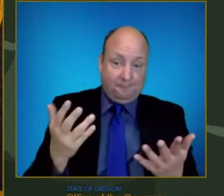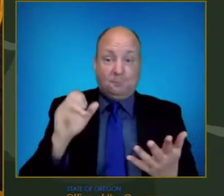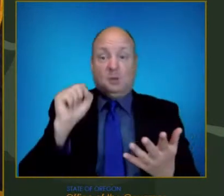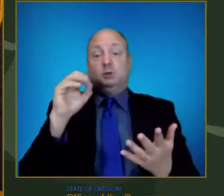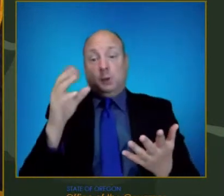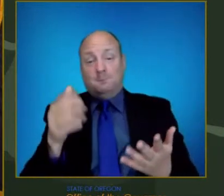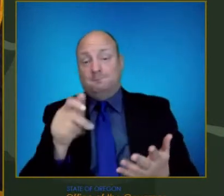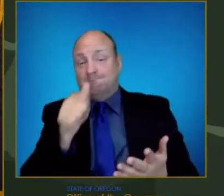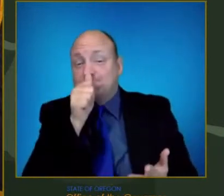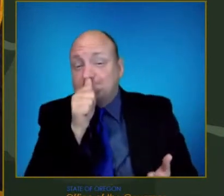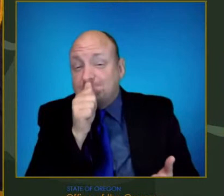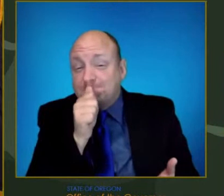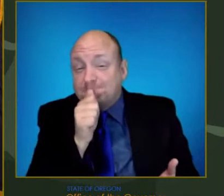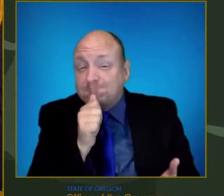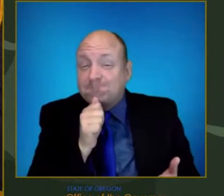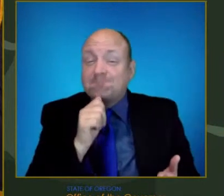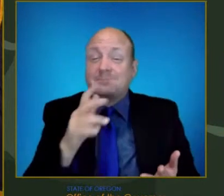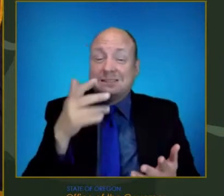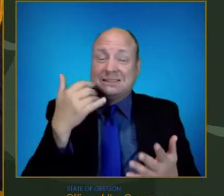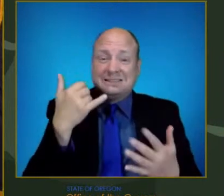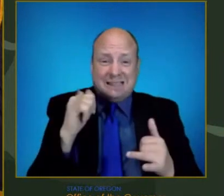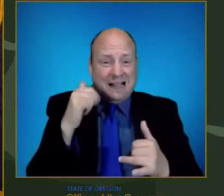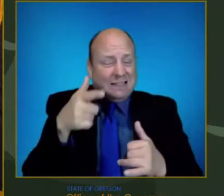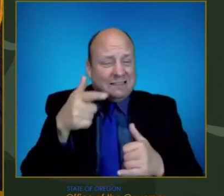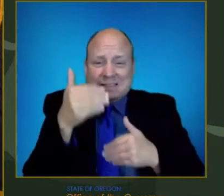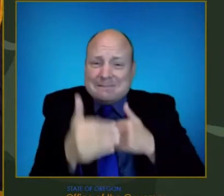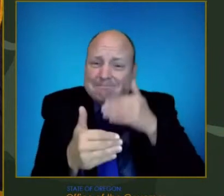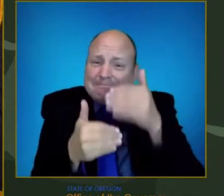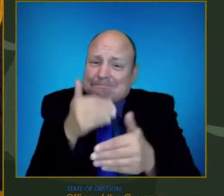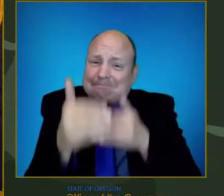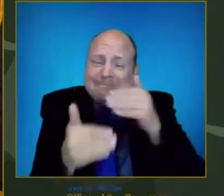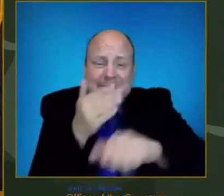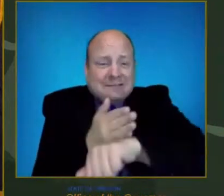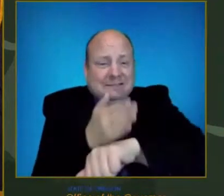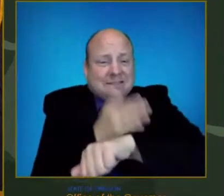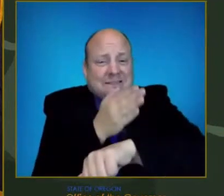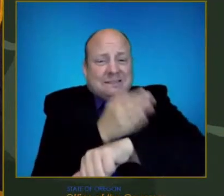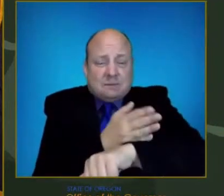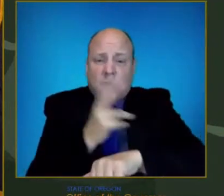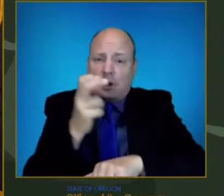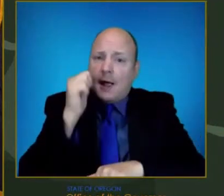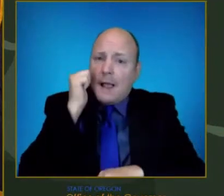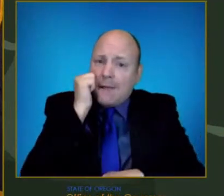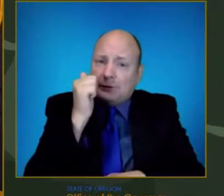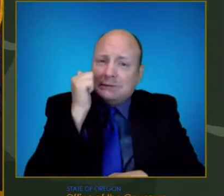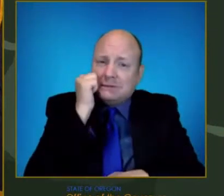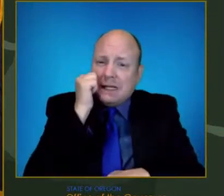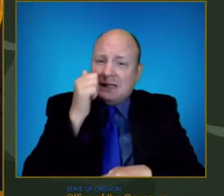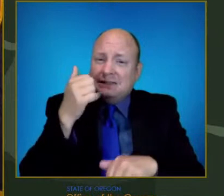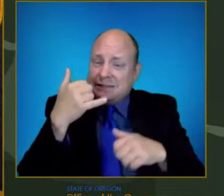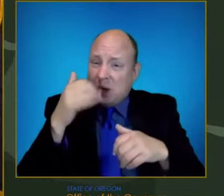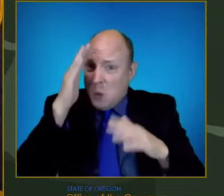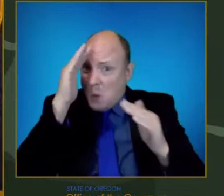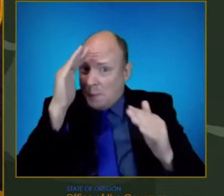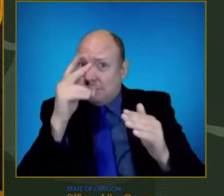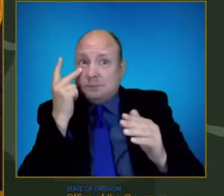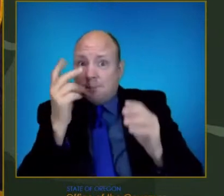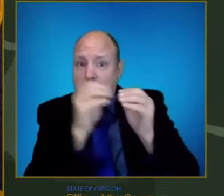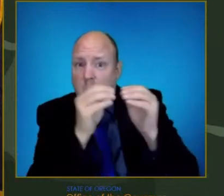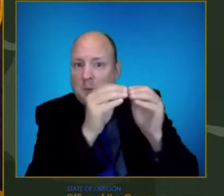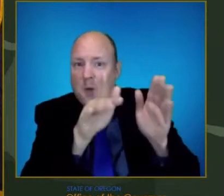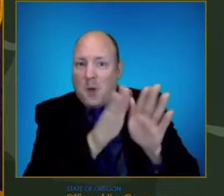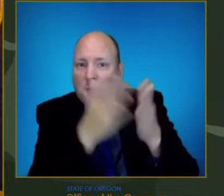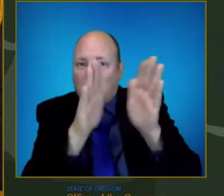things are slowly getting better. Every day, there is renewed hope as we see more people getting